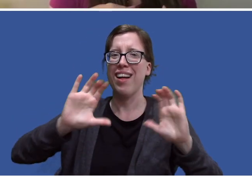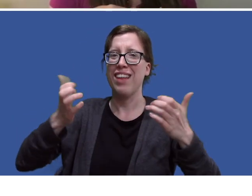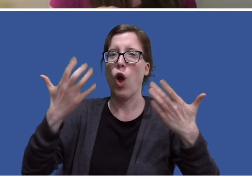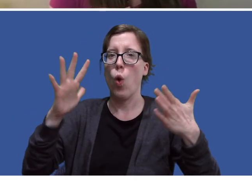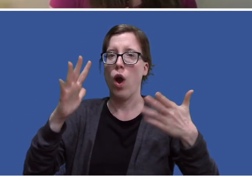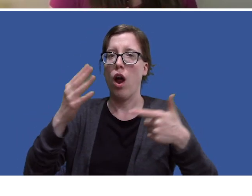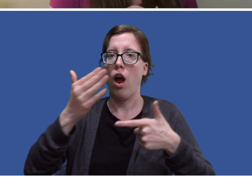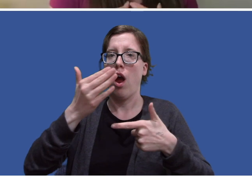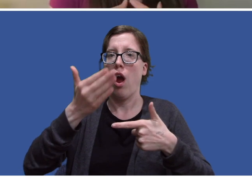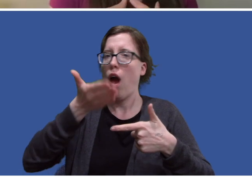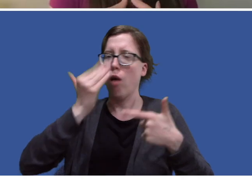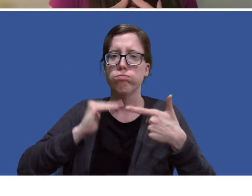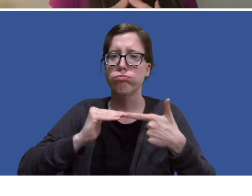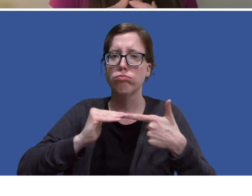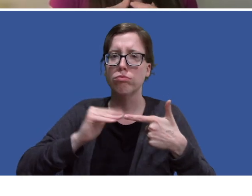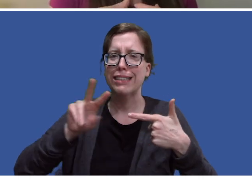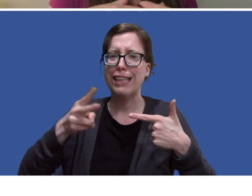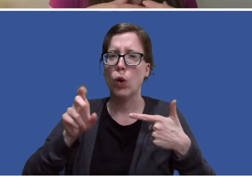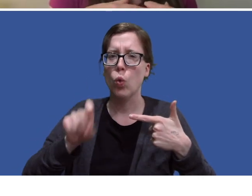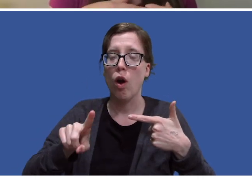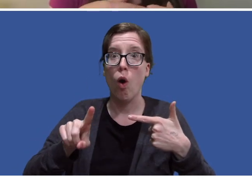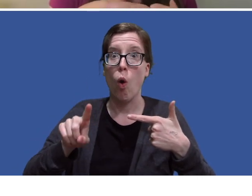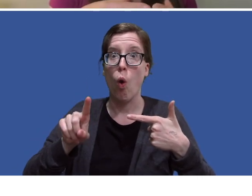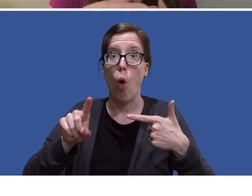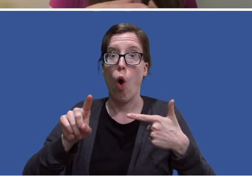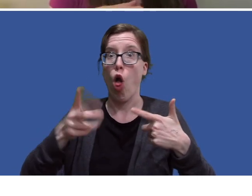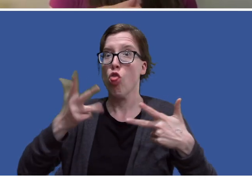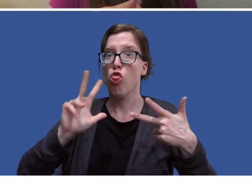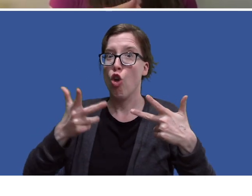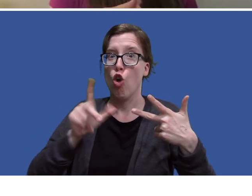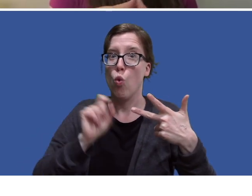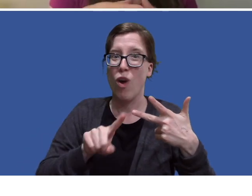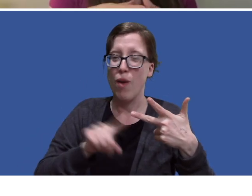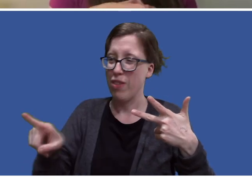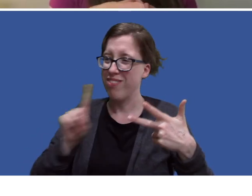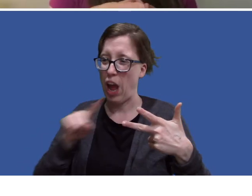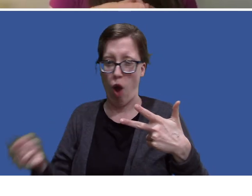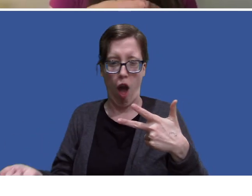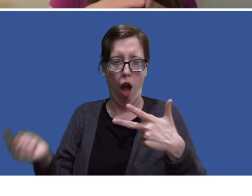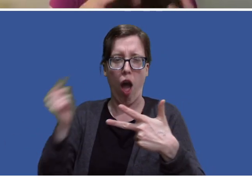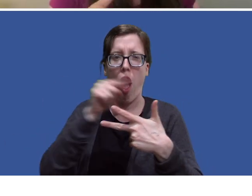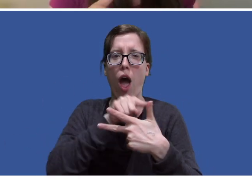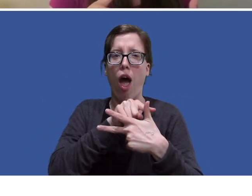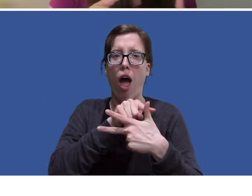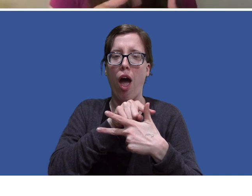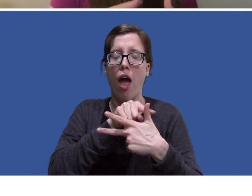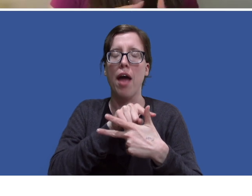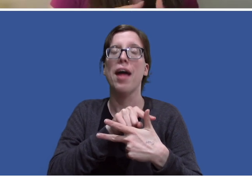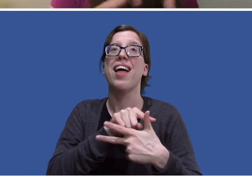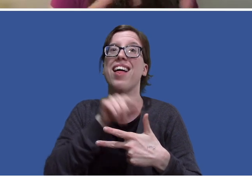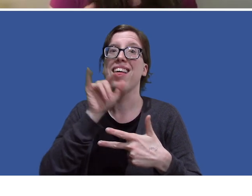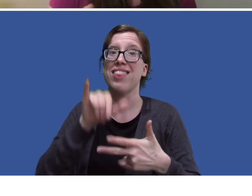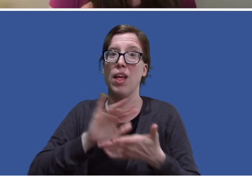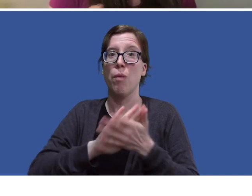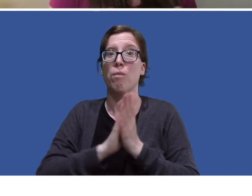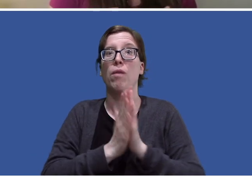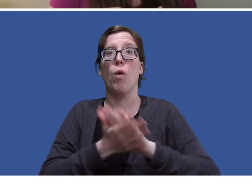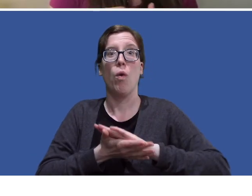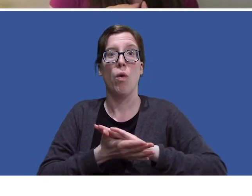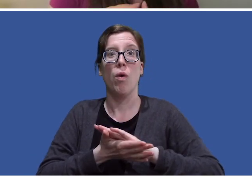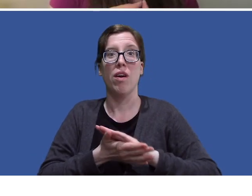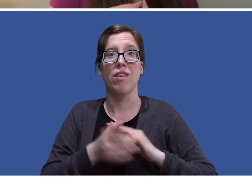questions ahead. And so this made it so that peers might start laughing or start teasing the